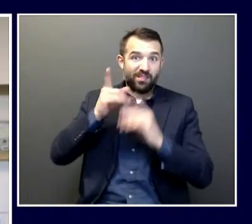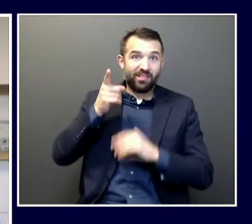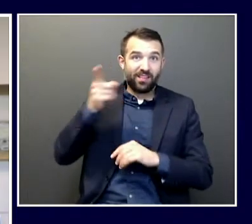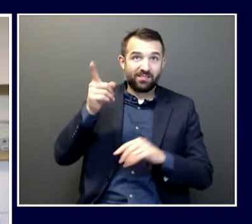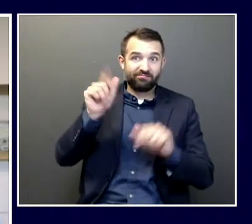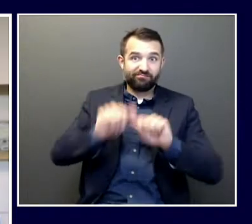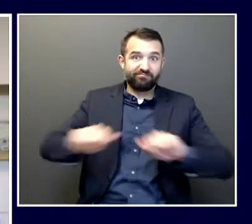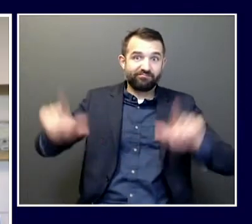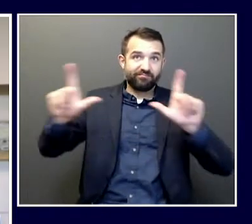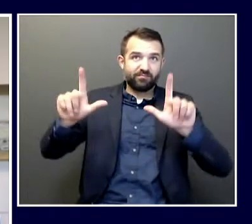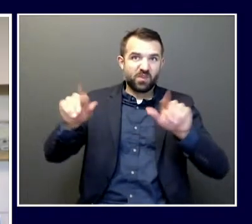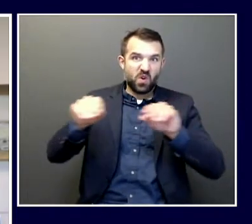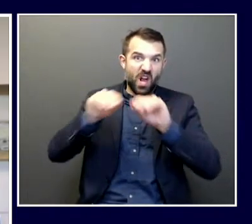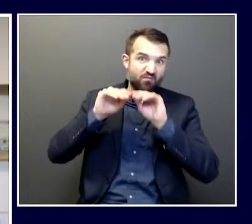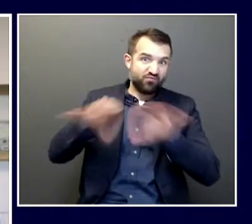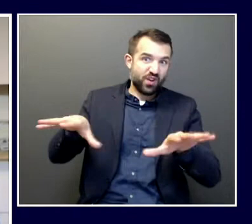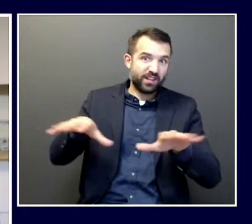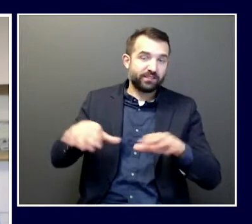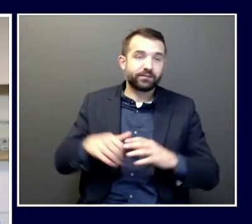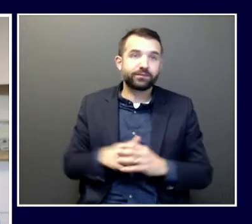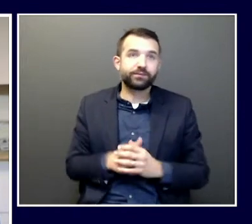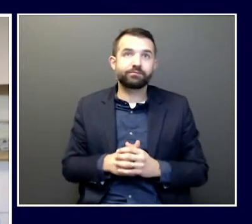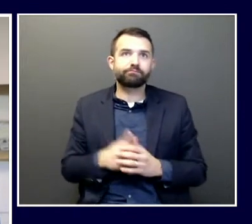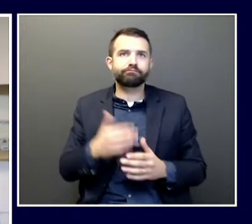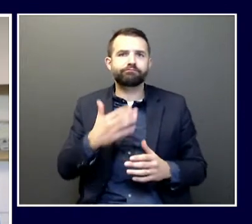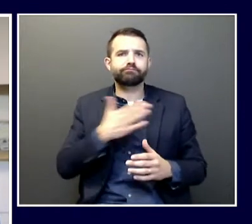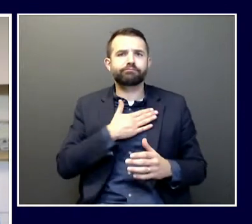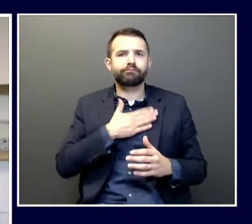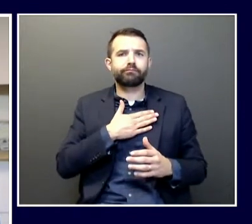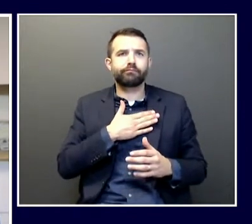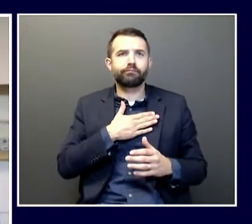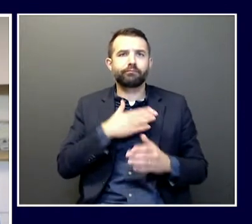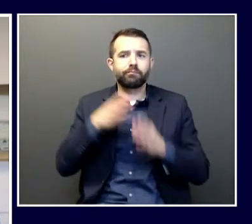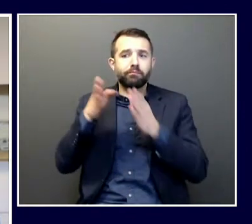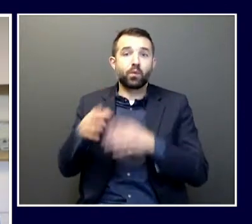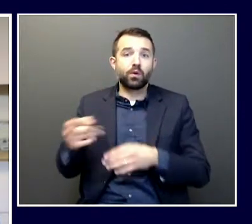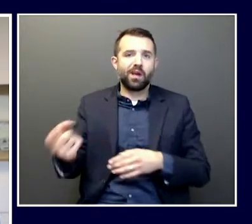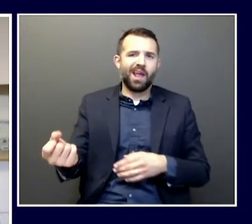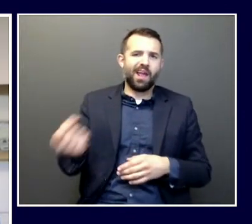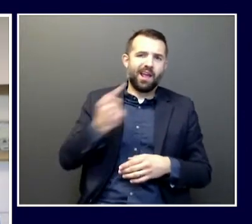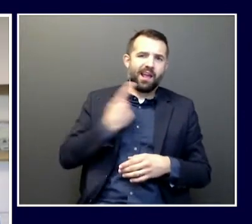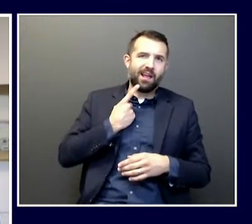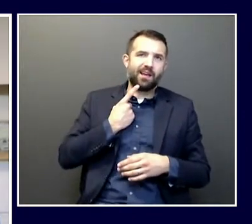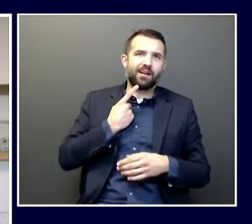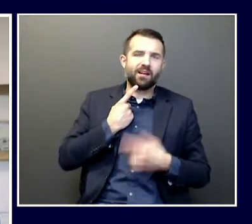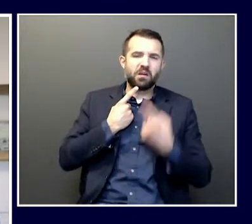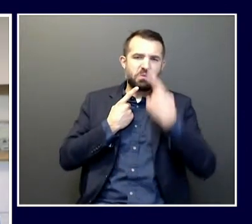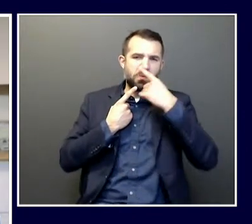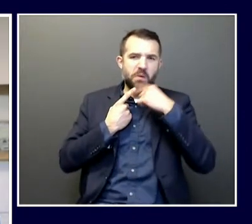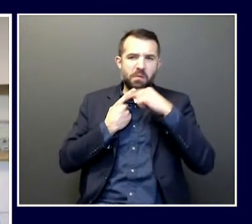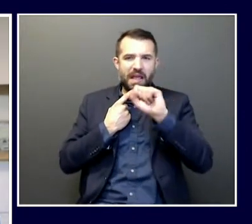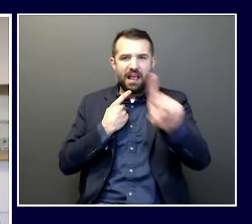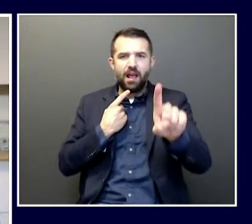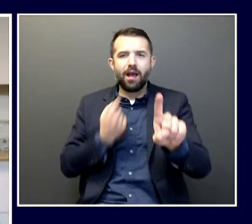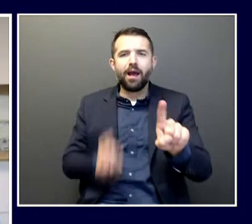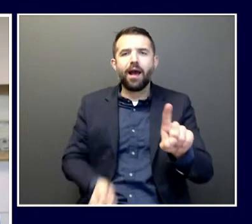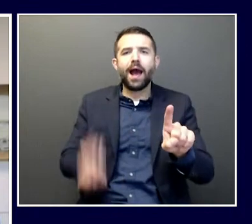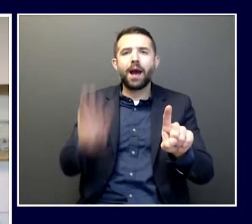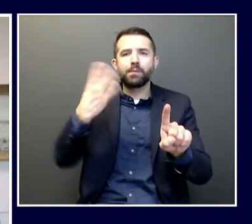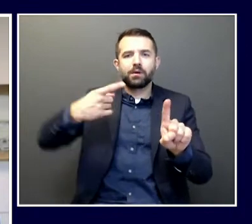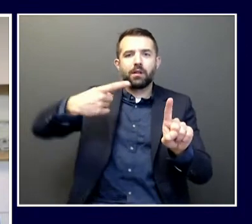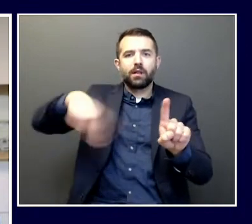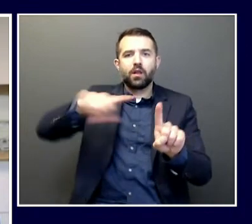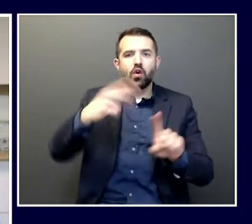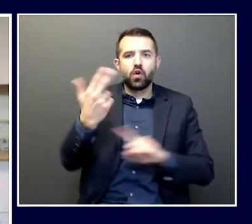cases, if you do know, are a result of school transmission versus community transmission.